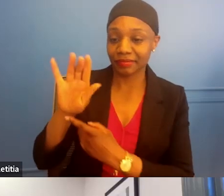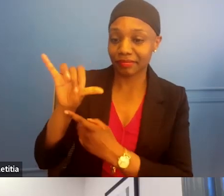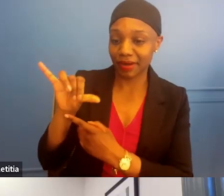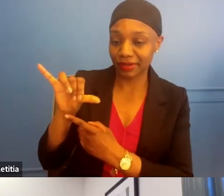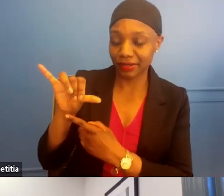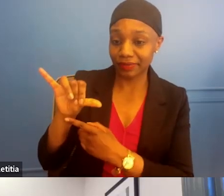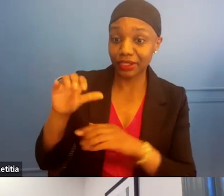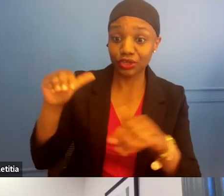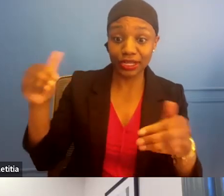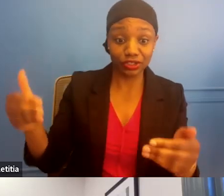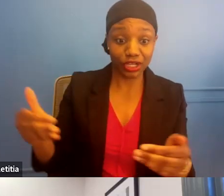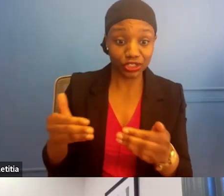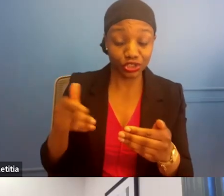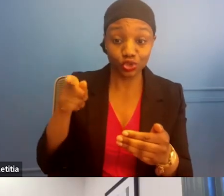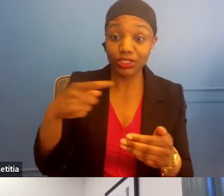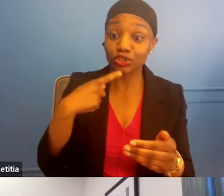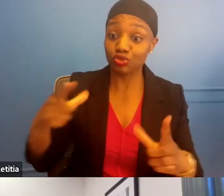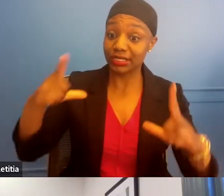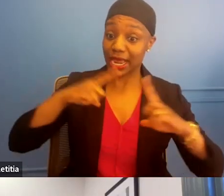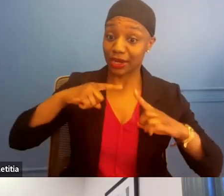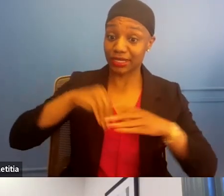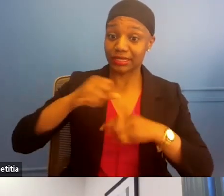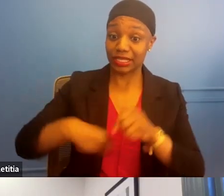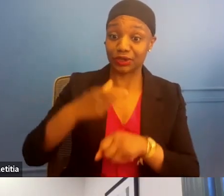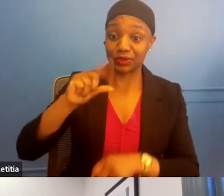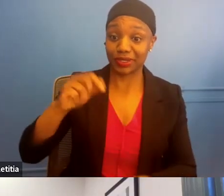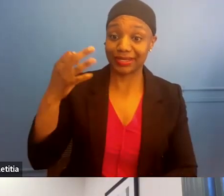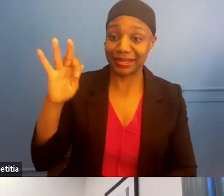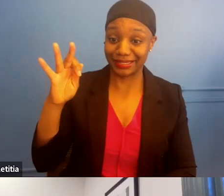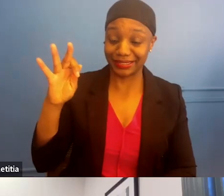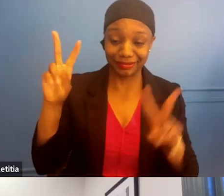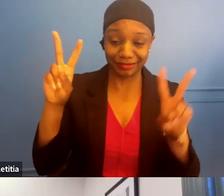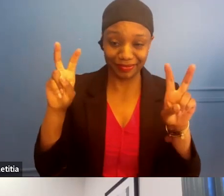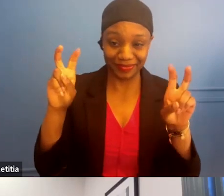you retired in 2019, and mm-hmm. I'm hearing you describe this